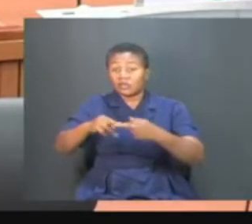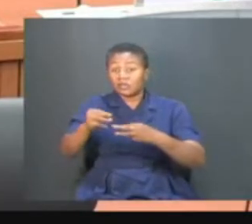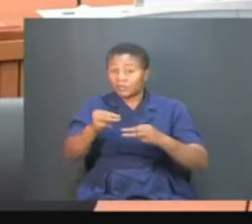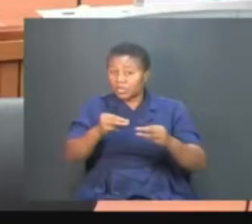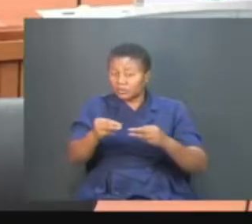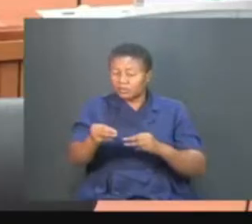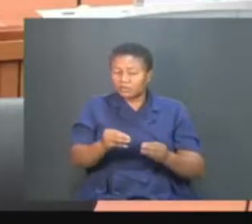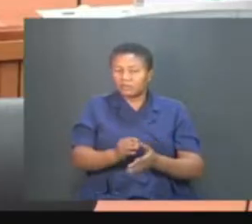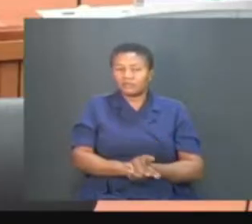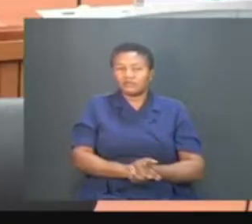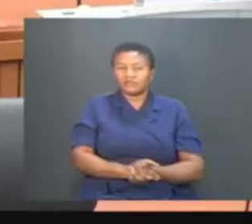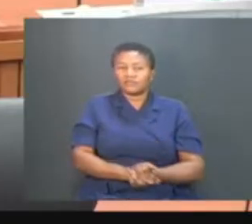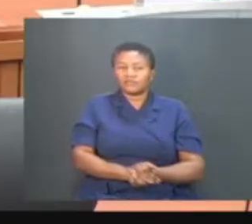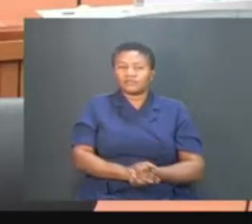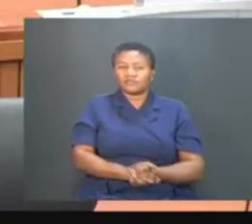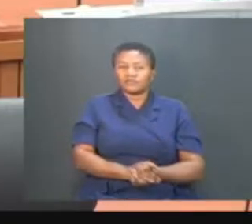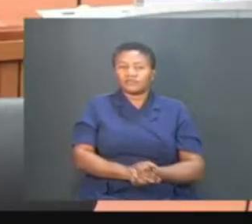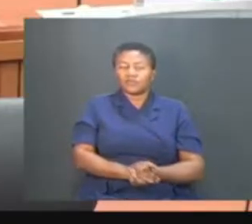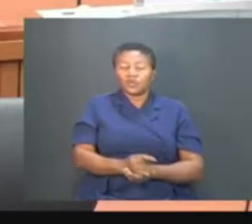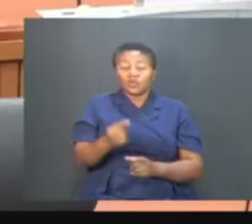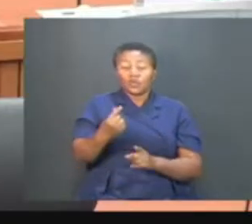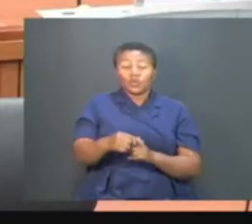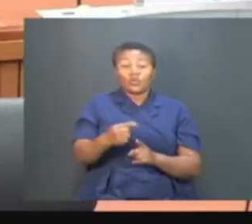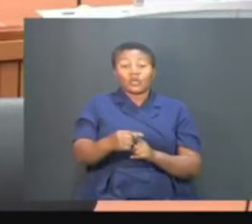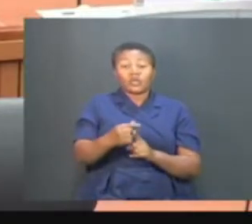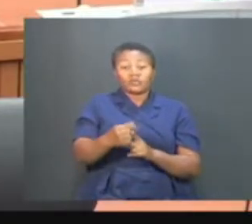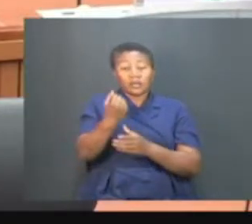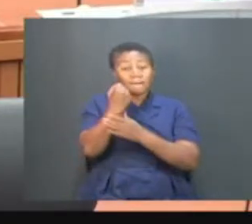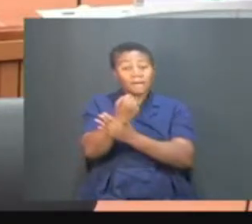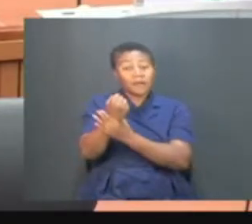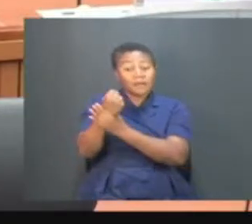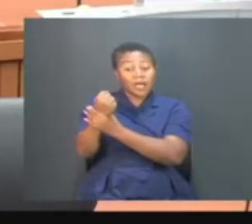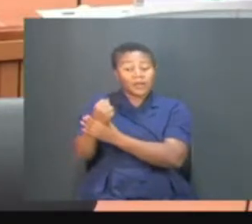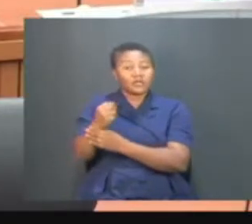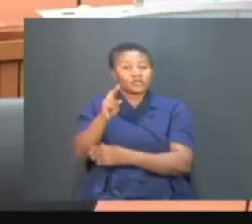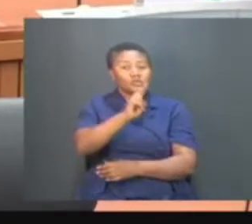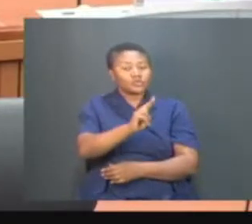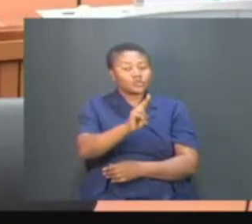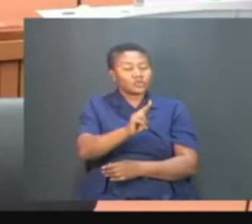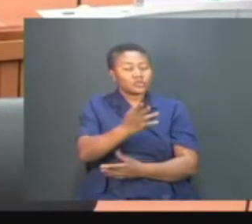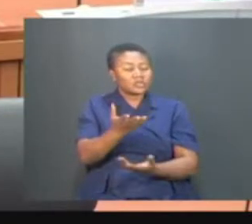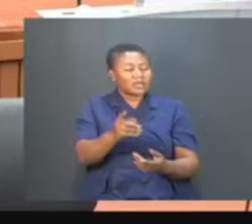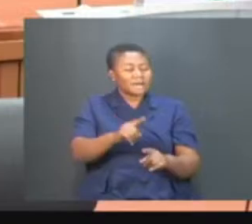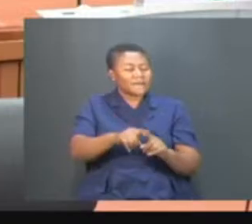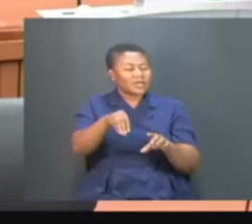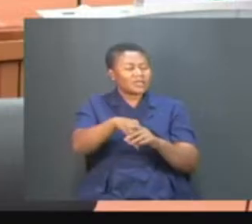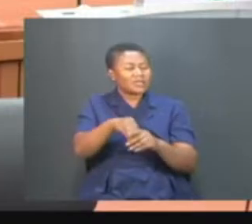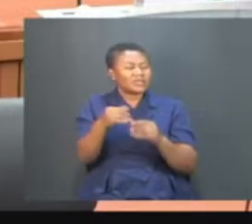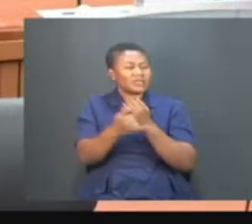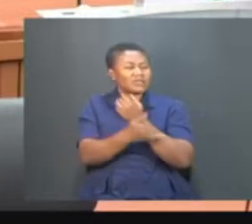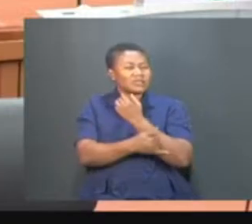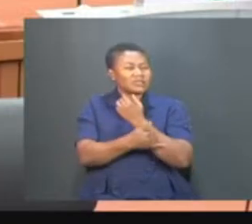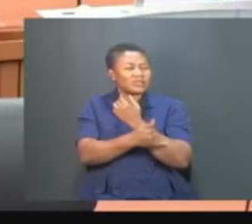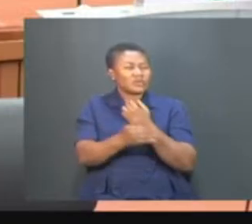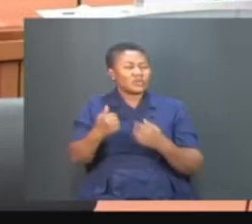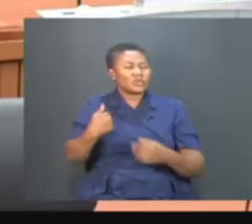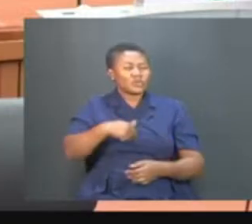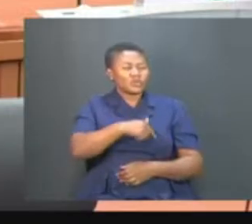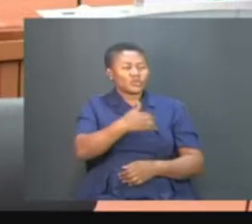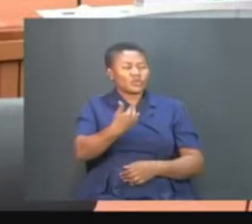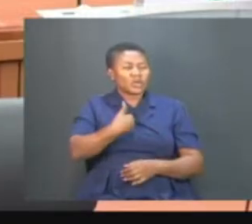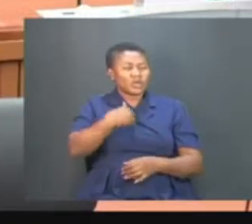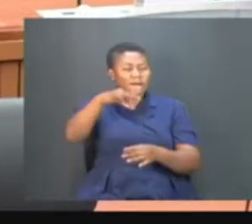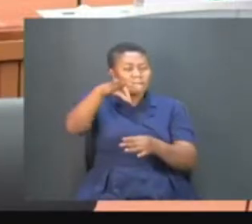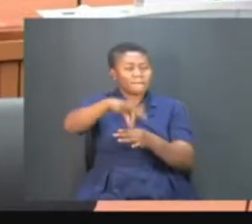Again, words are used. In this country, Mr. Speaker, we had planting for